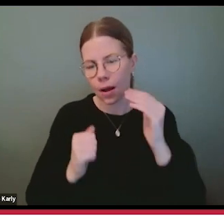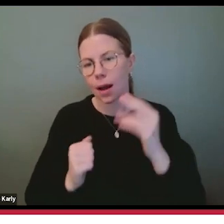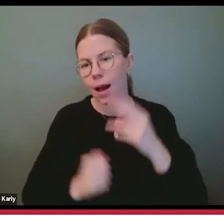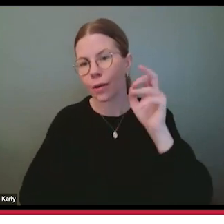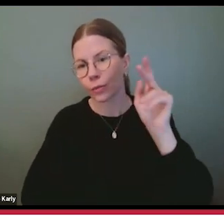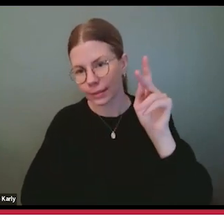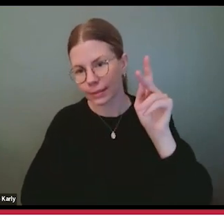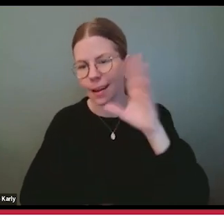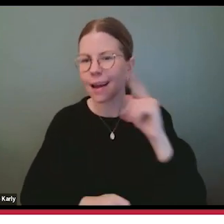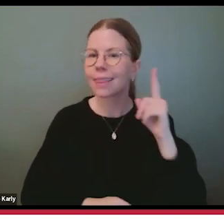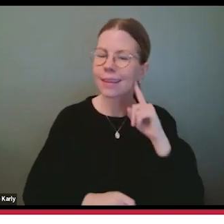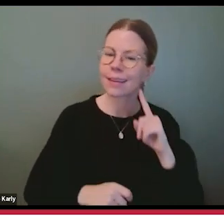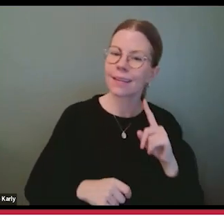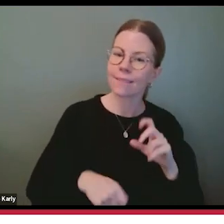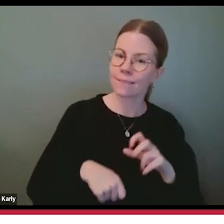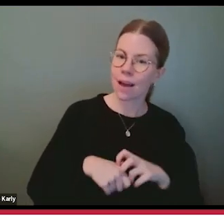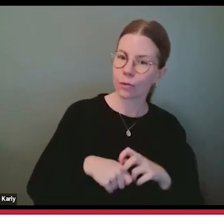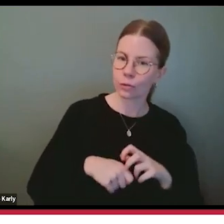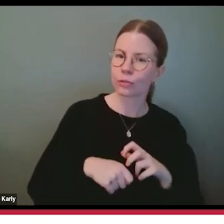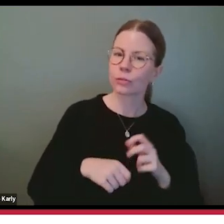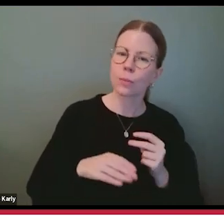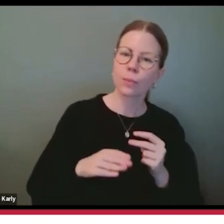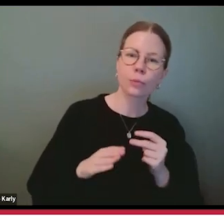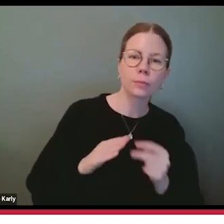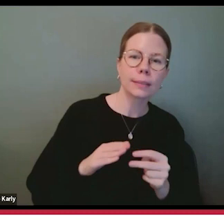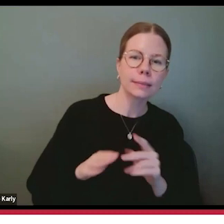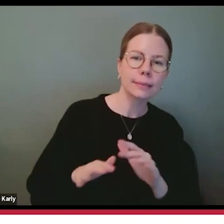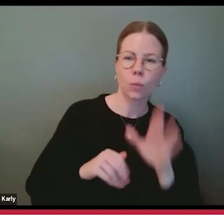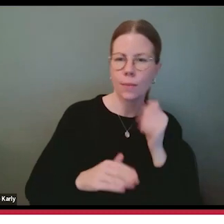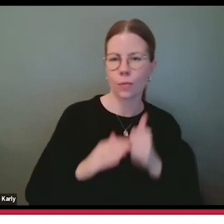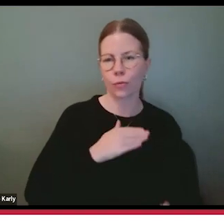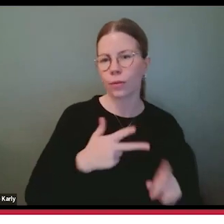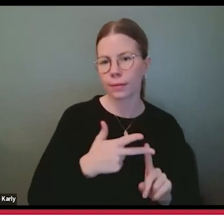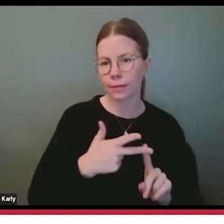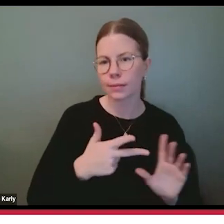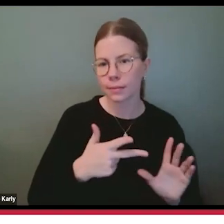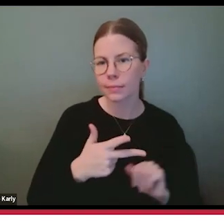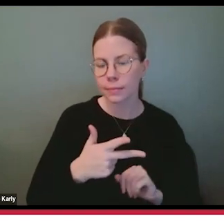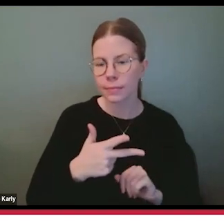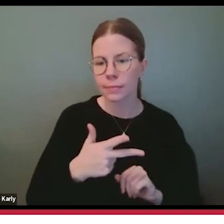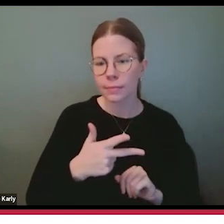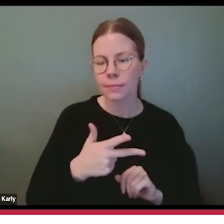probably fall in that third category. So I think we do need to bring those kinds of thinking together.